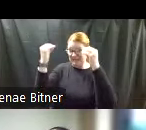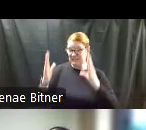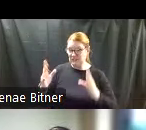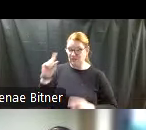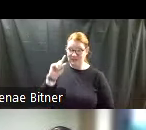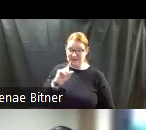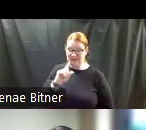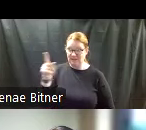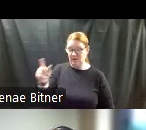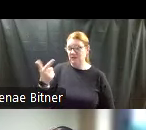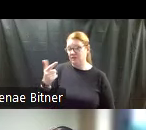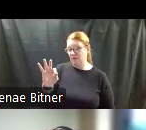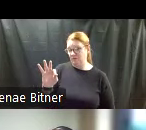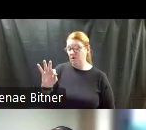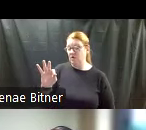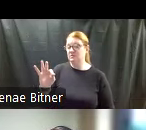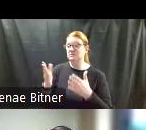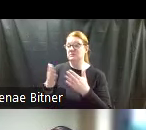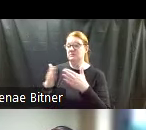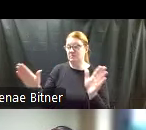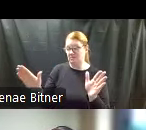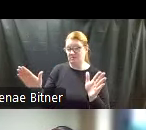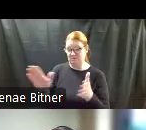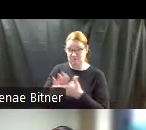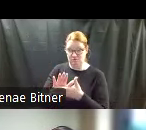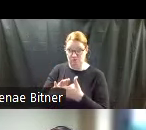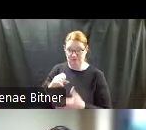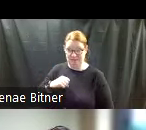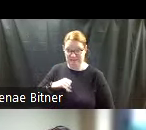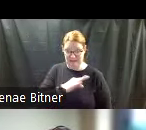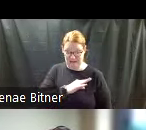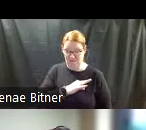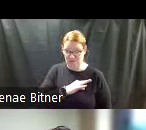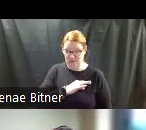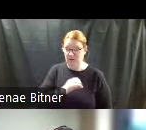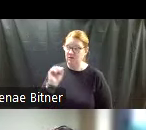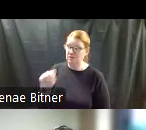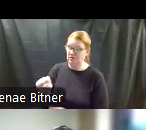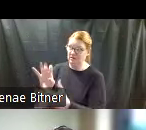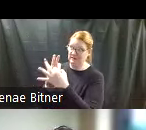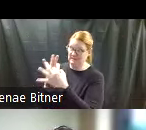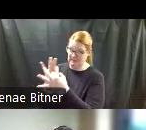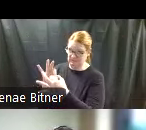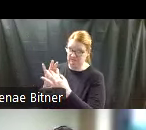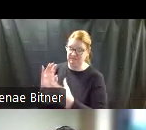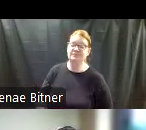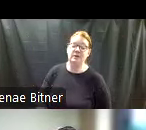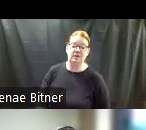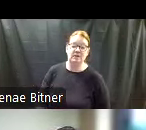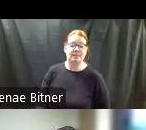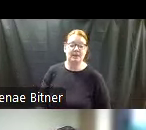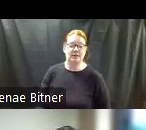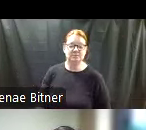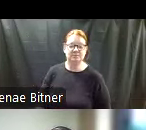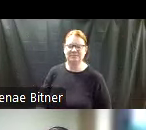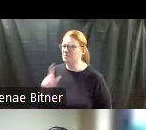on the Grand Forks Public School staff. Um, but we were able to make that connection, which was really nice. Helped us